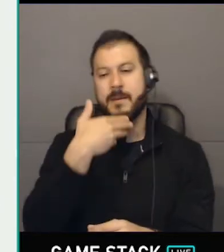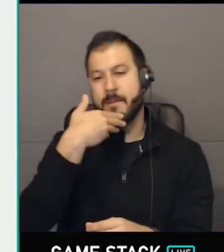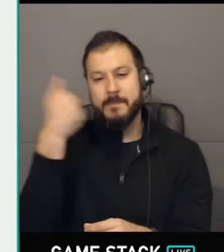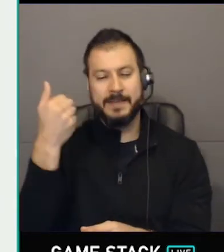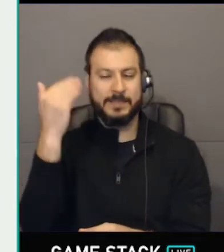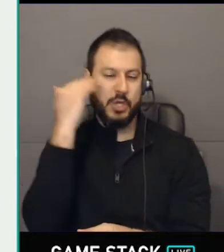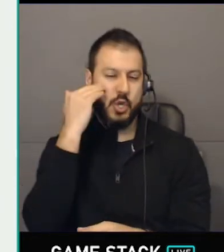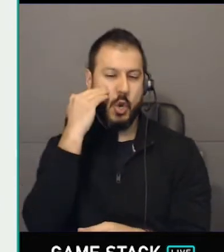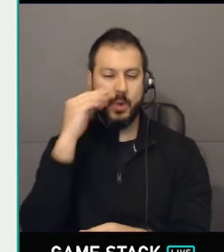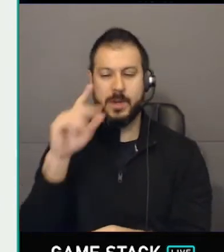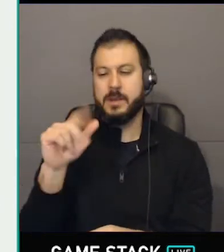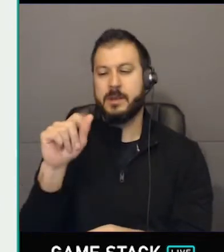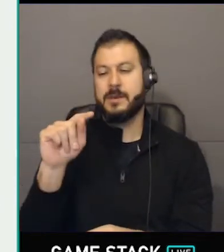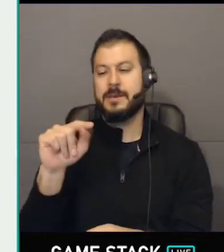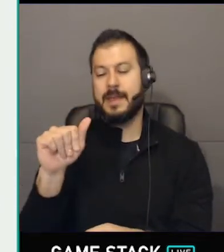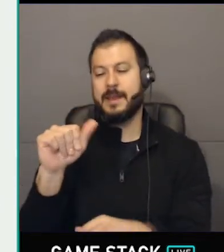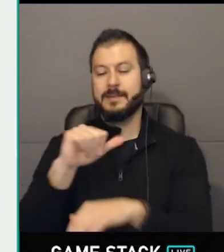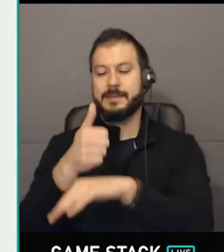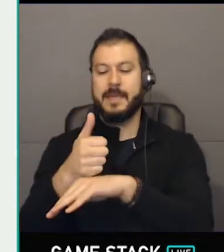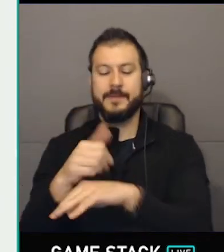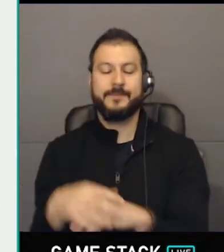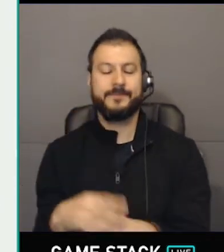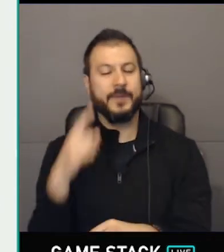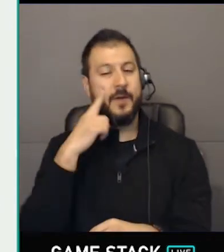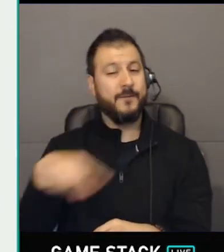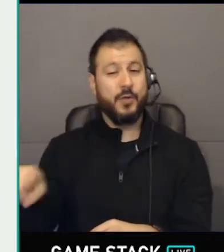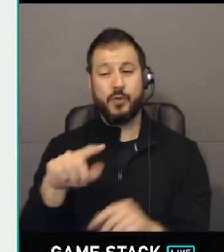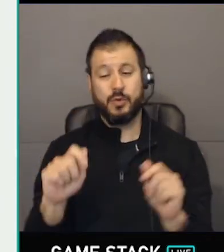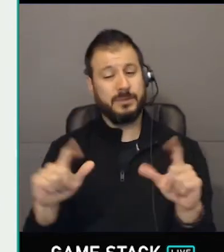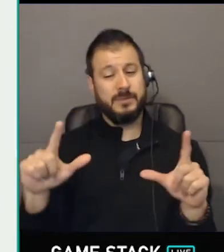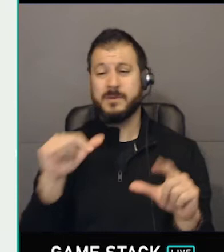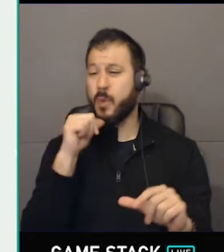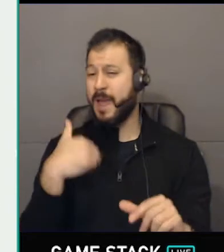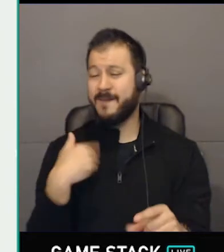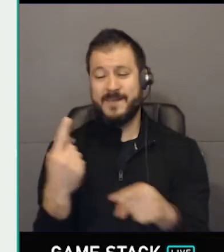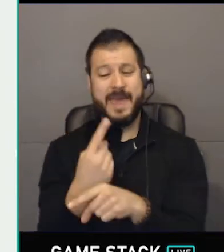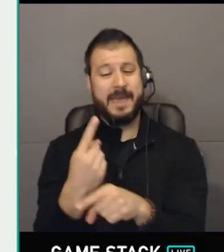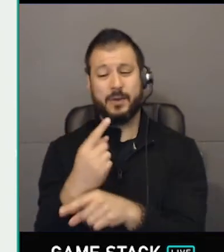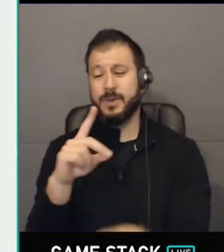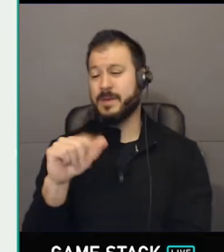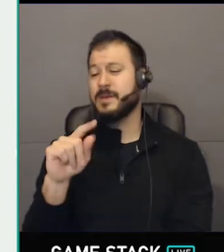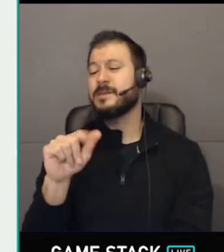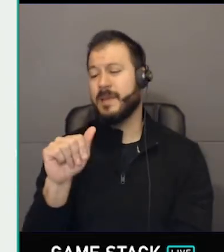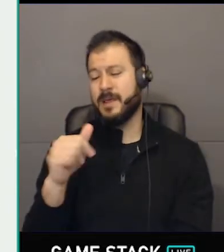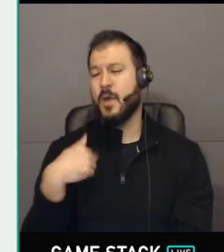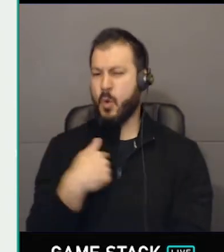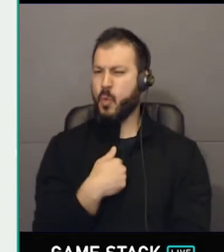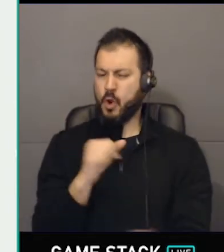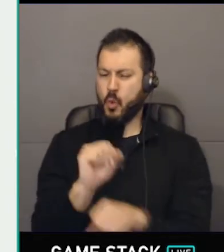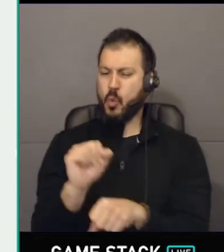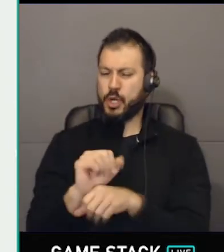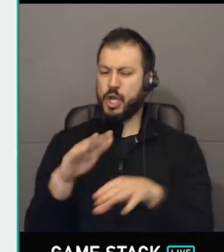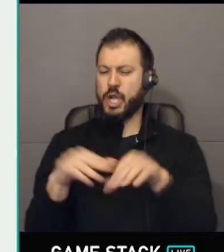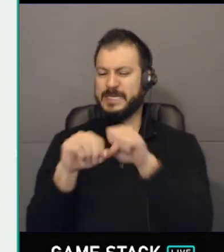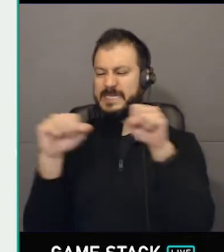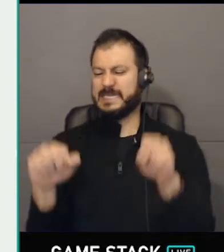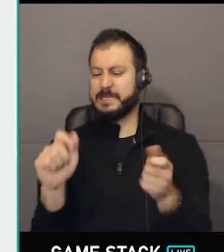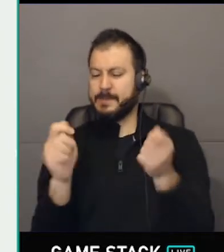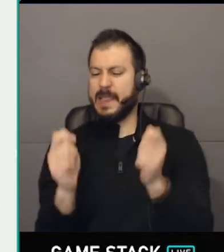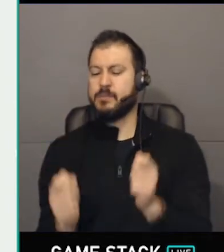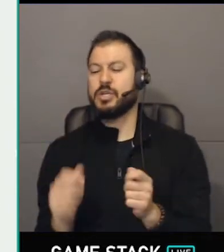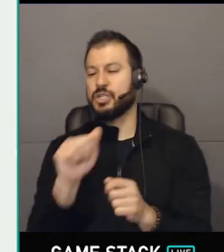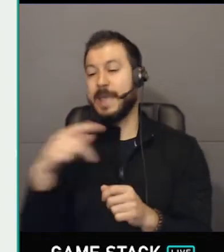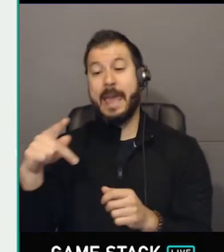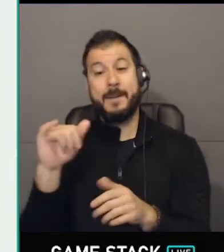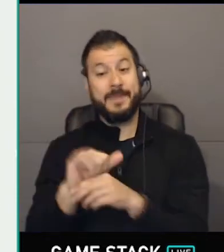set. For those displays that don't come with accurate data, we are working on a system calibration app that the user can run, and the